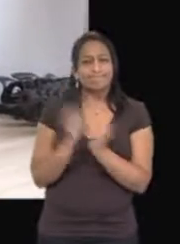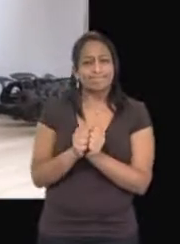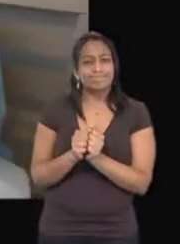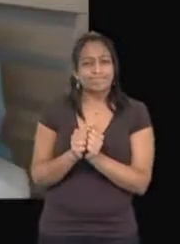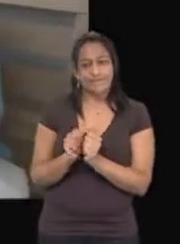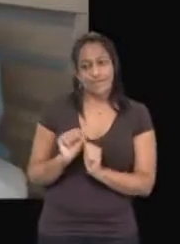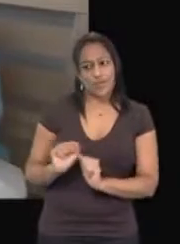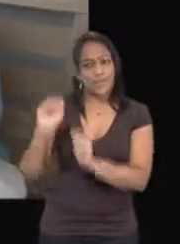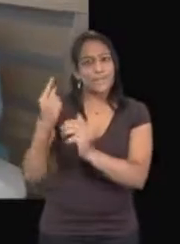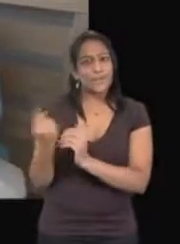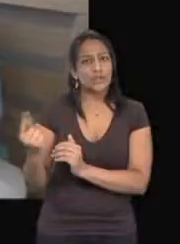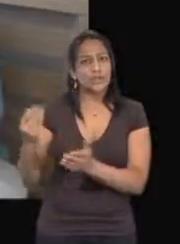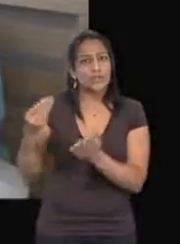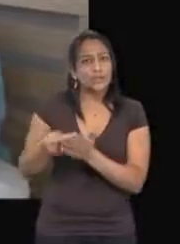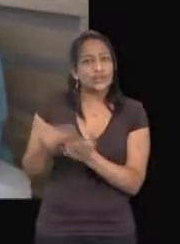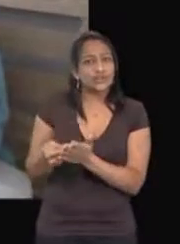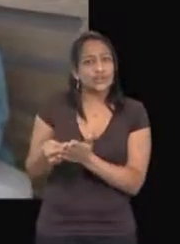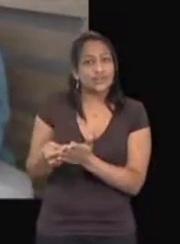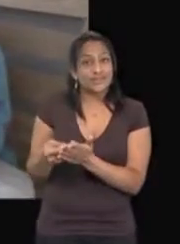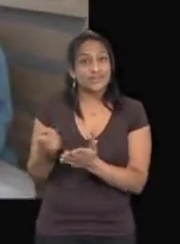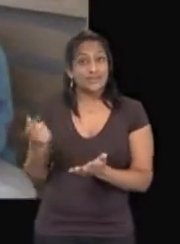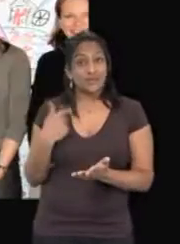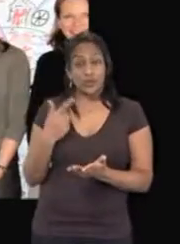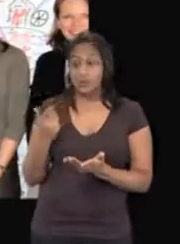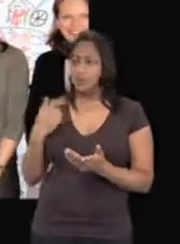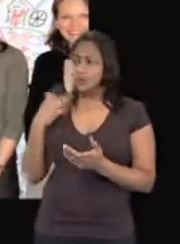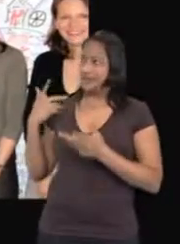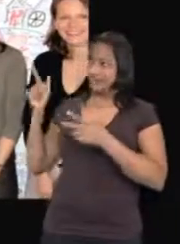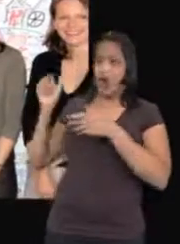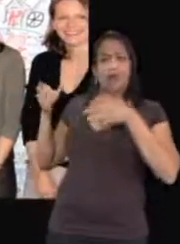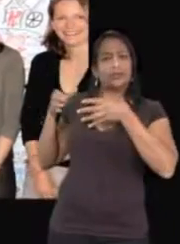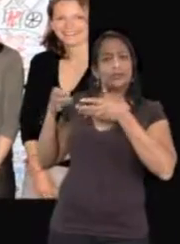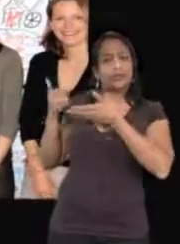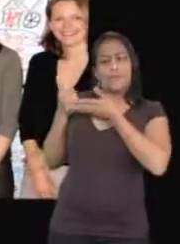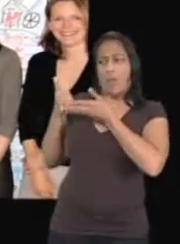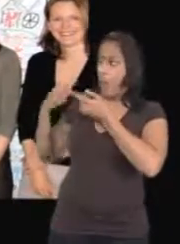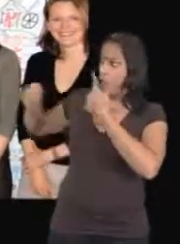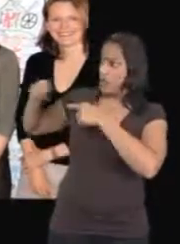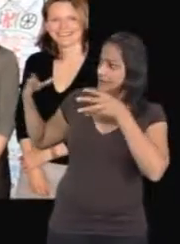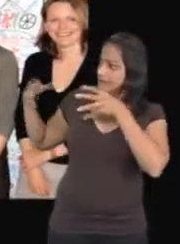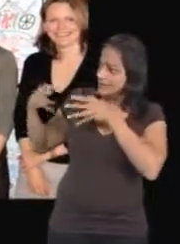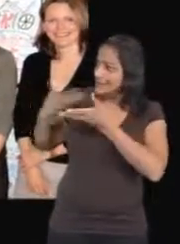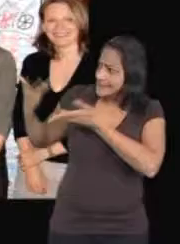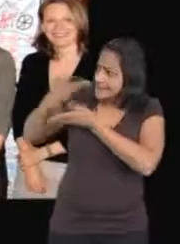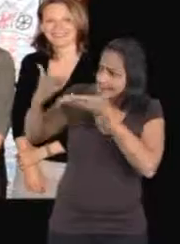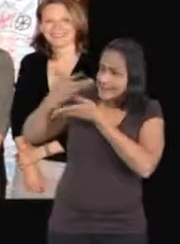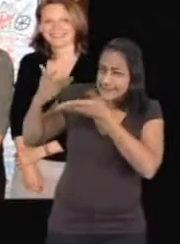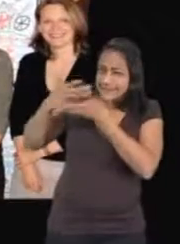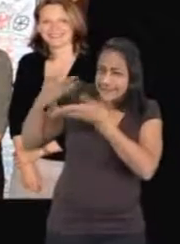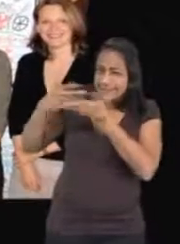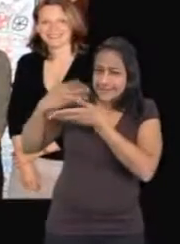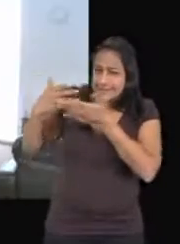was agreed some time ago that Jennie could have a personal budget, and what we decided to do with that as a circle of support